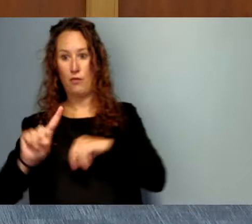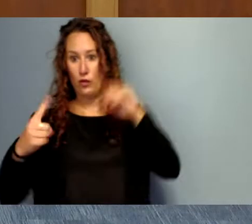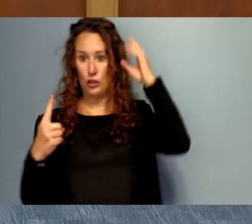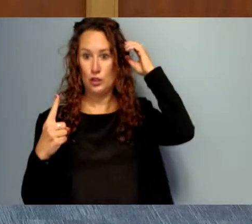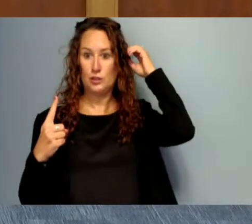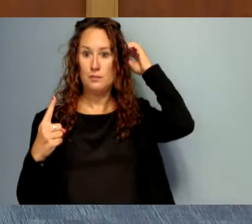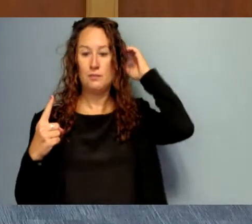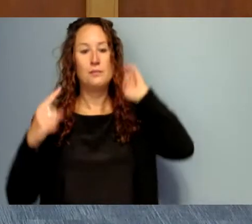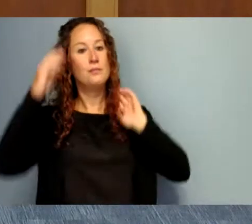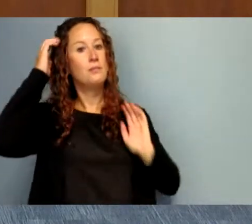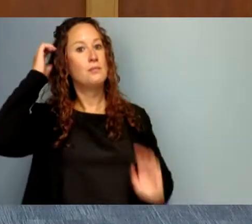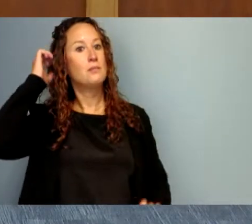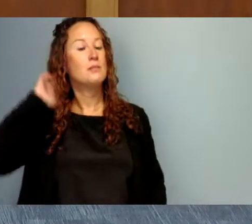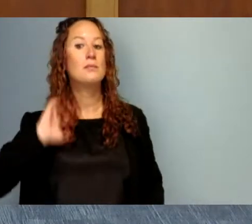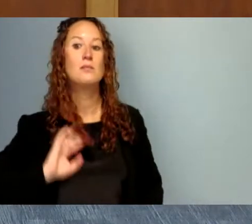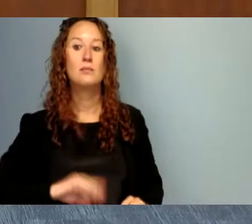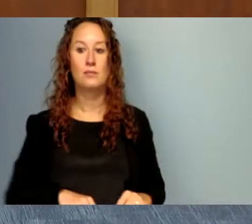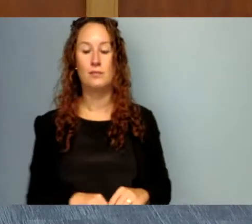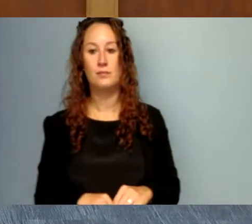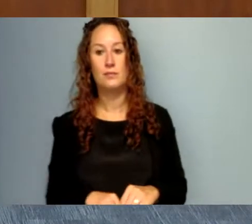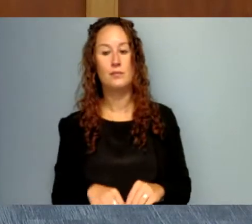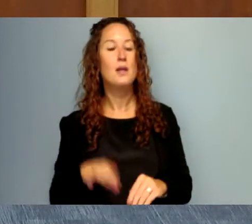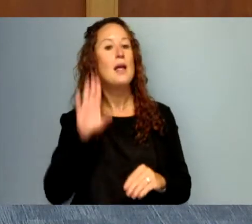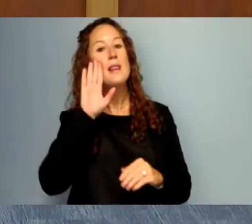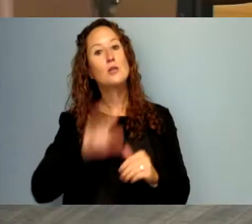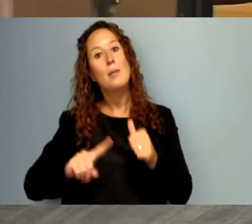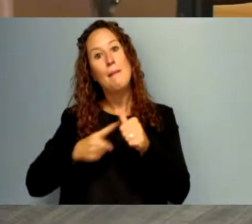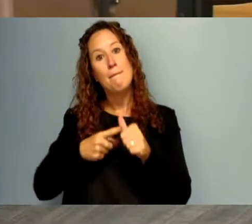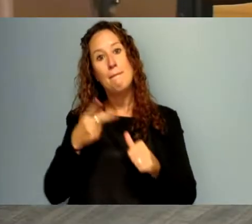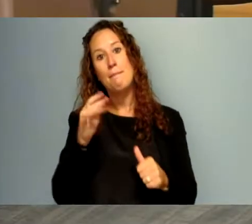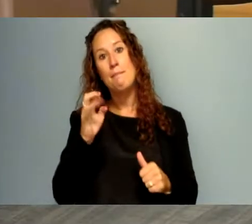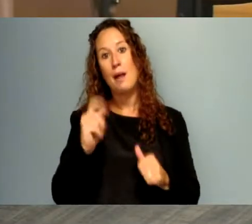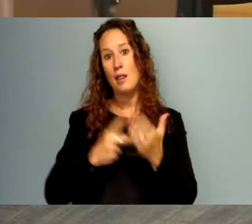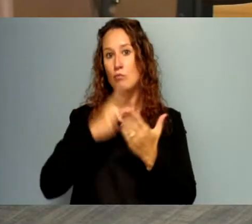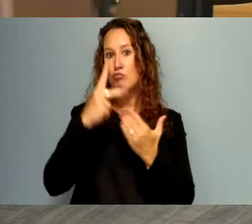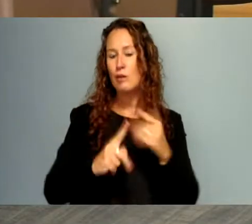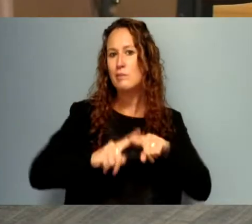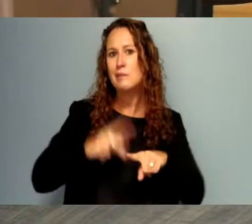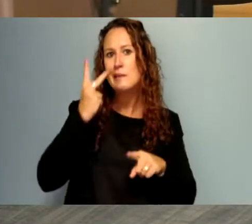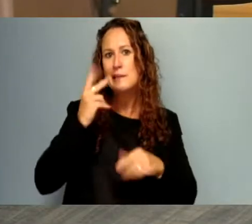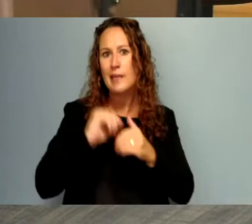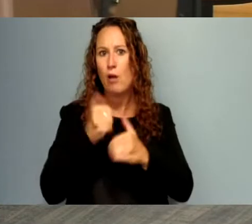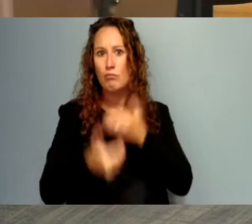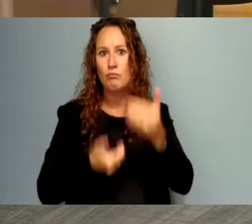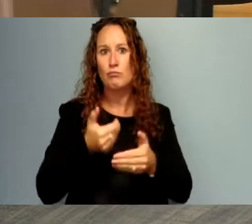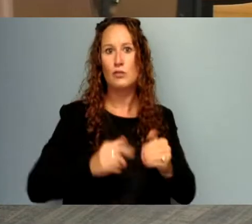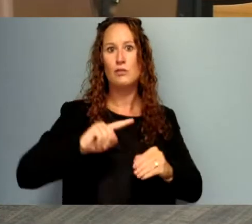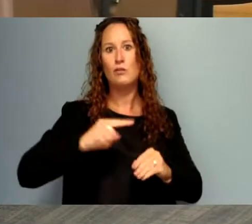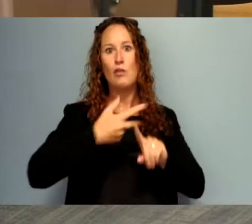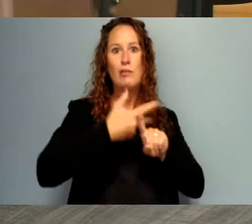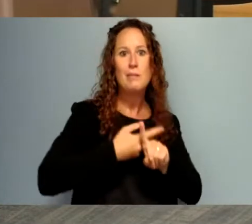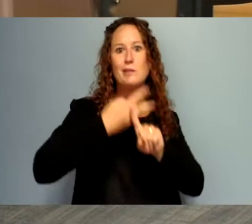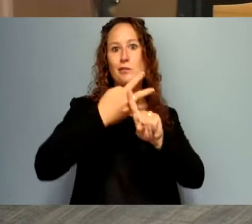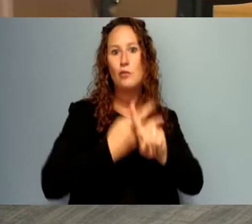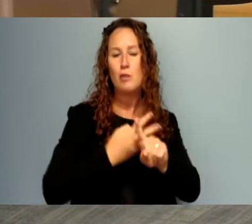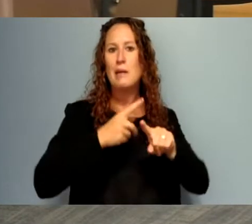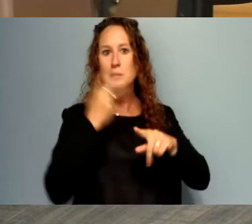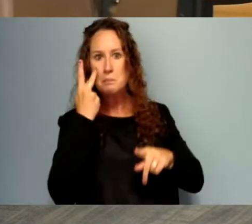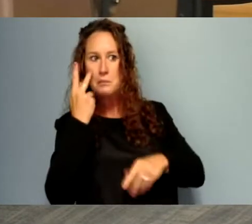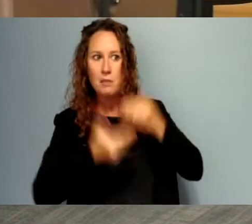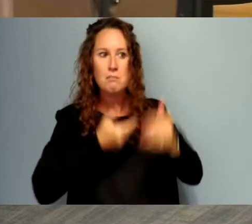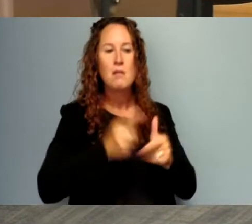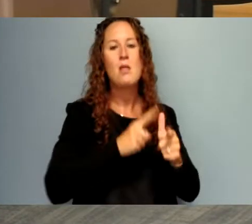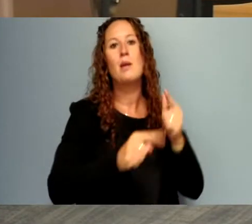And it would be a pilot program, and then depending upon how it goes, the first 3 or 4 months, we would come back and Yeah. revisit making it